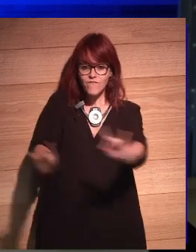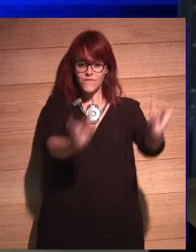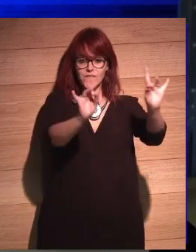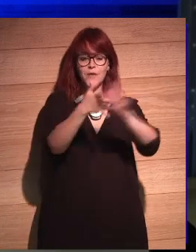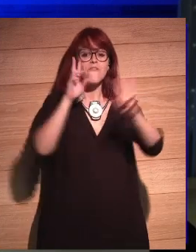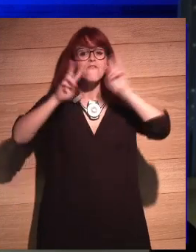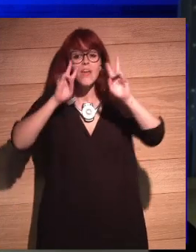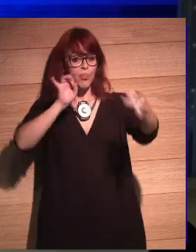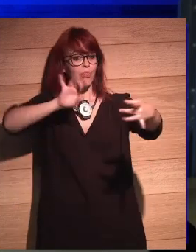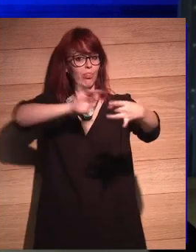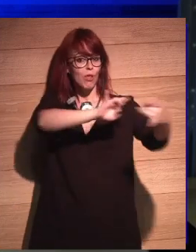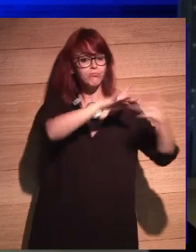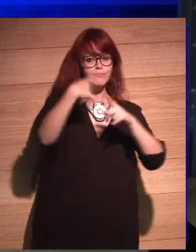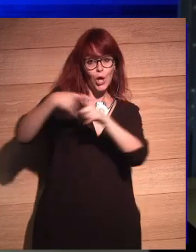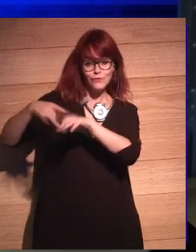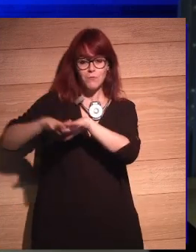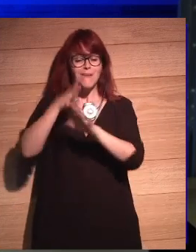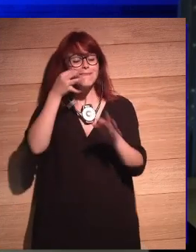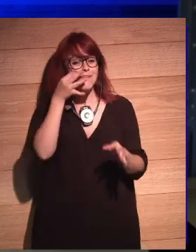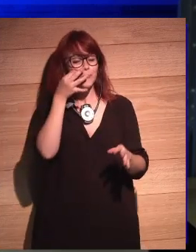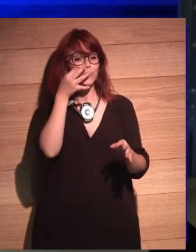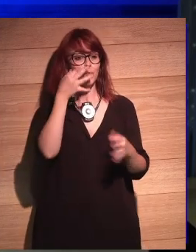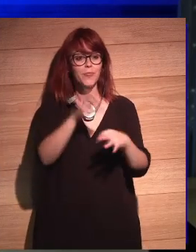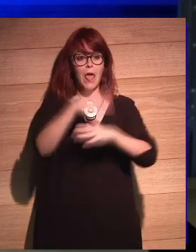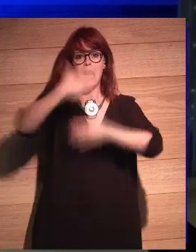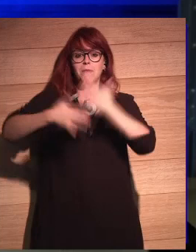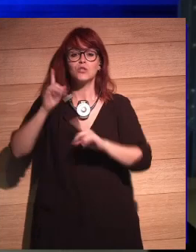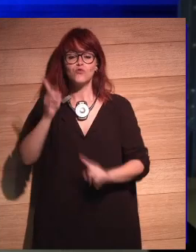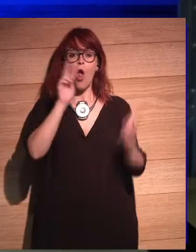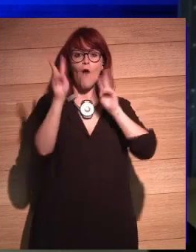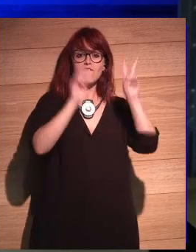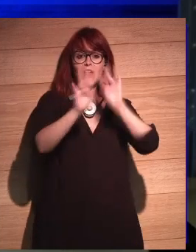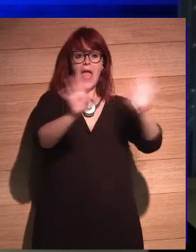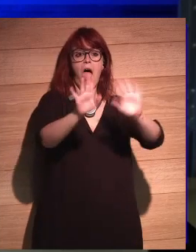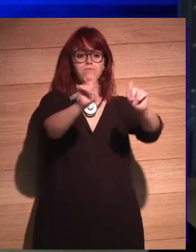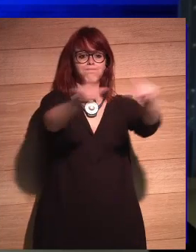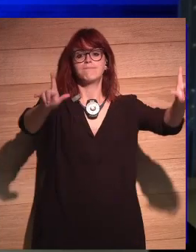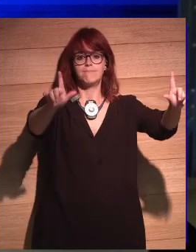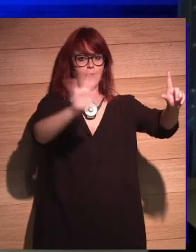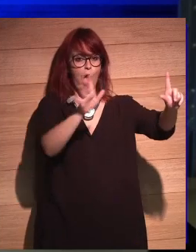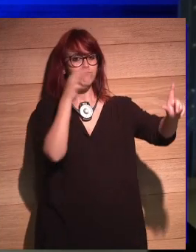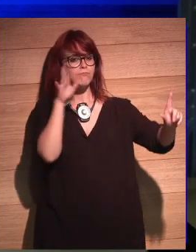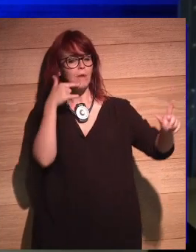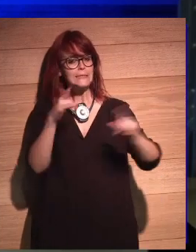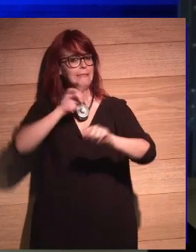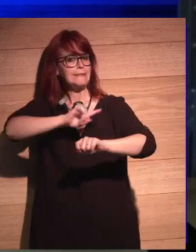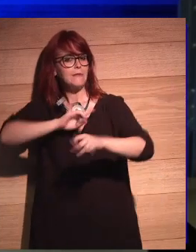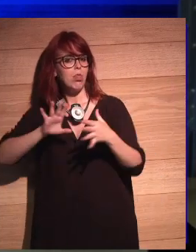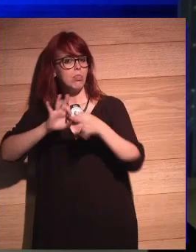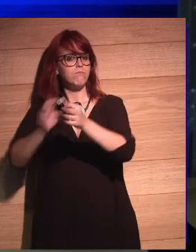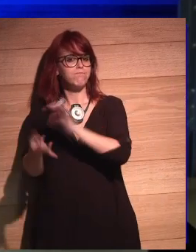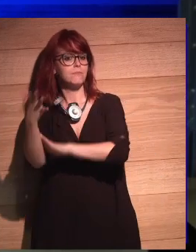with things more than just on a screen. So we built this radio in